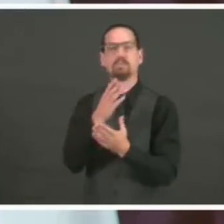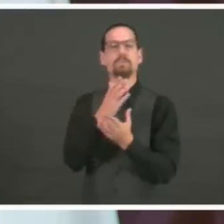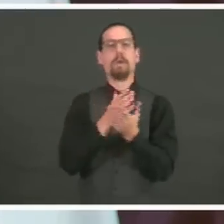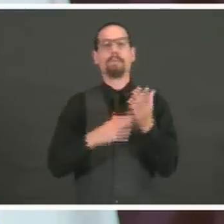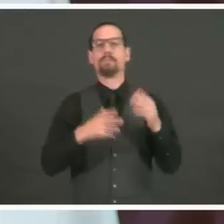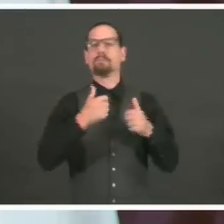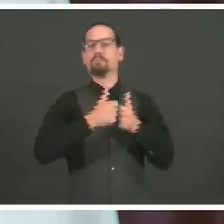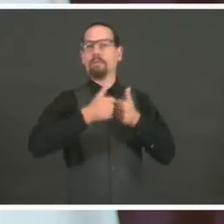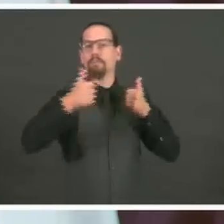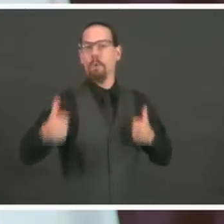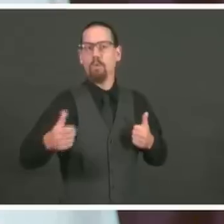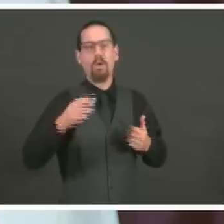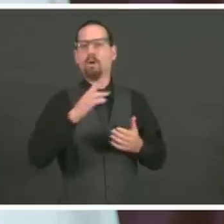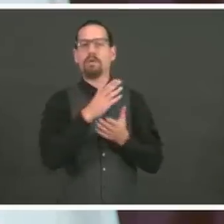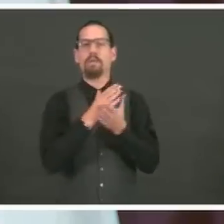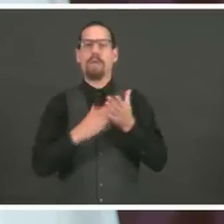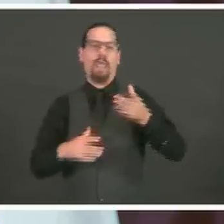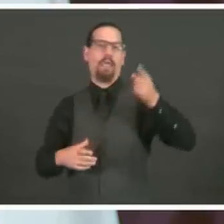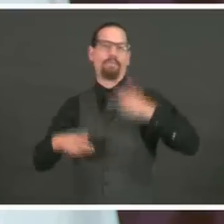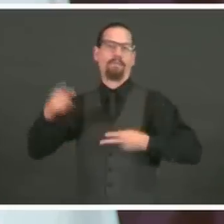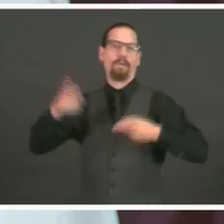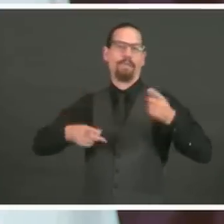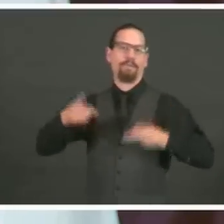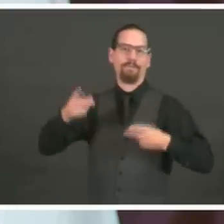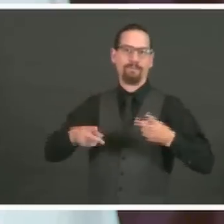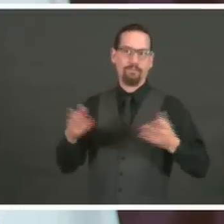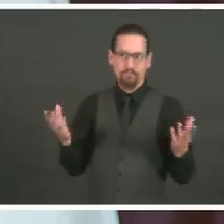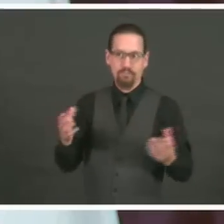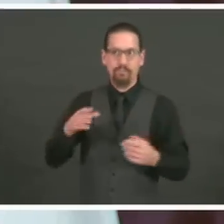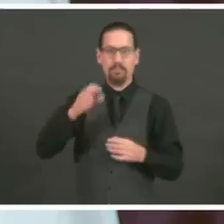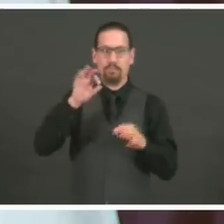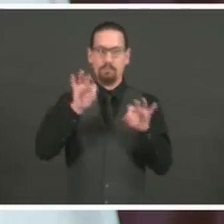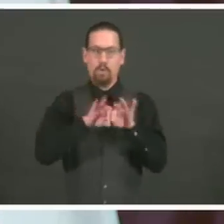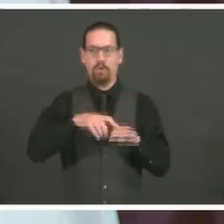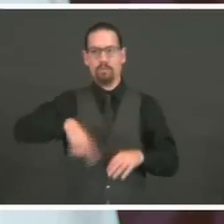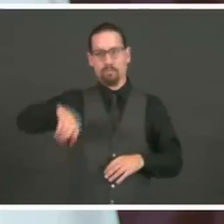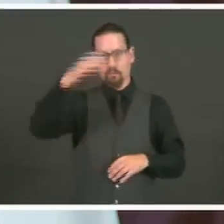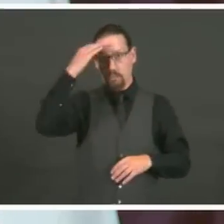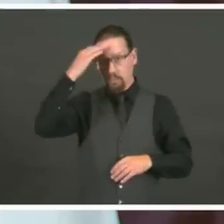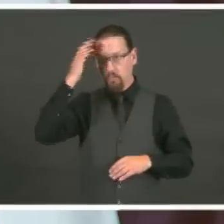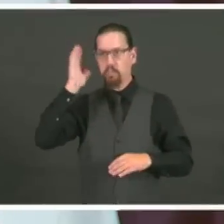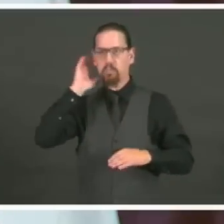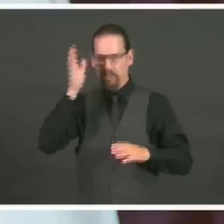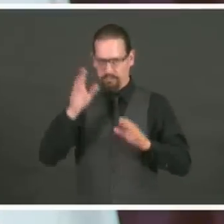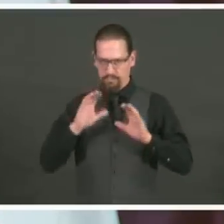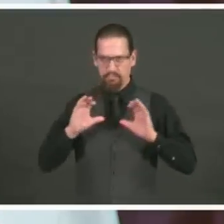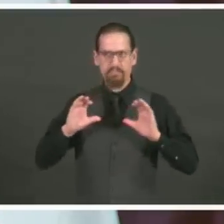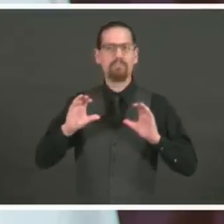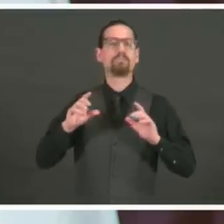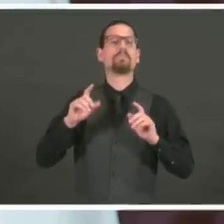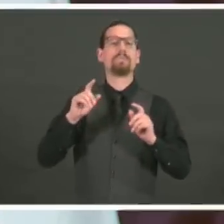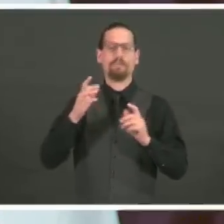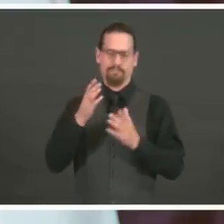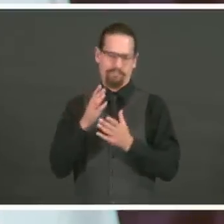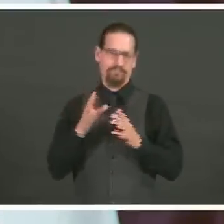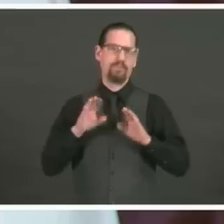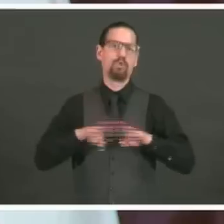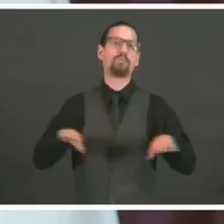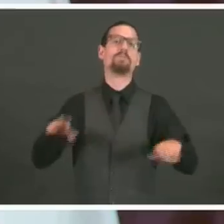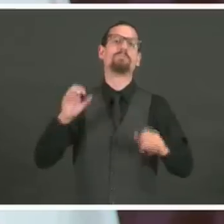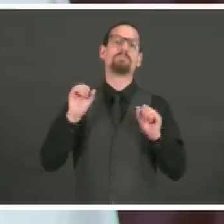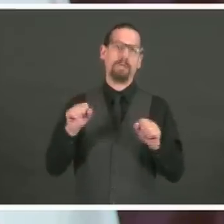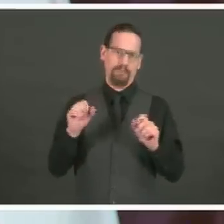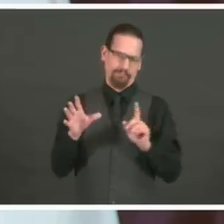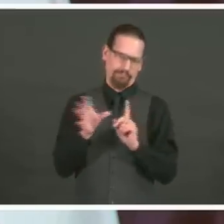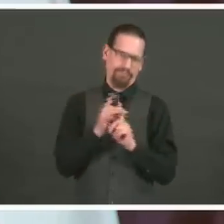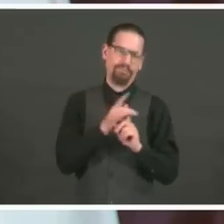going to be cases. There are going to be children that get the COVID virus. There are going to be professionals who work